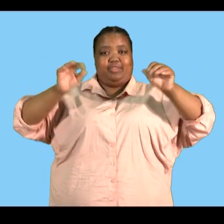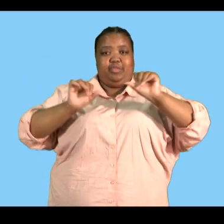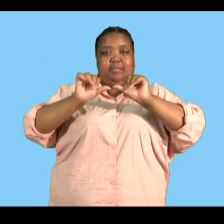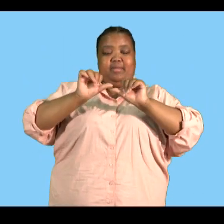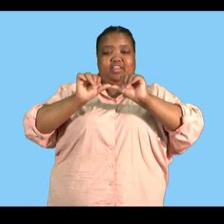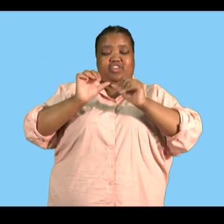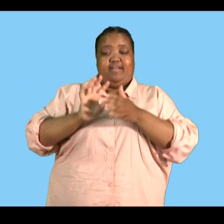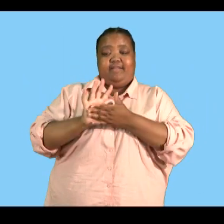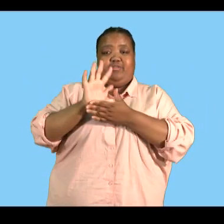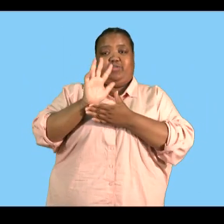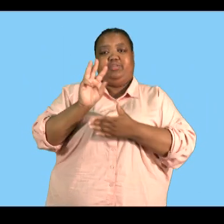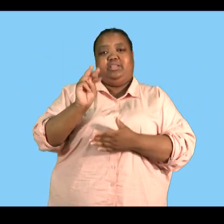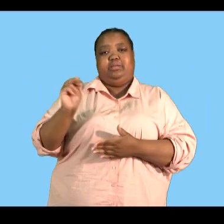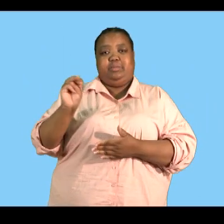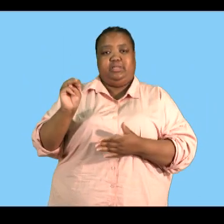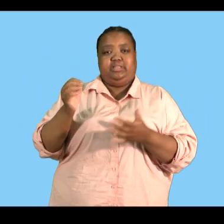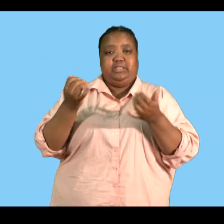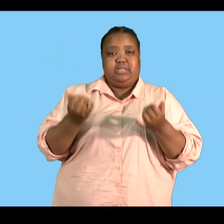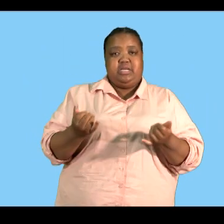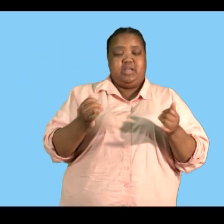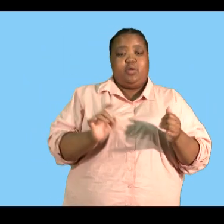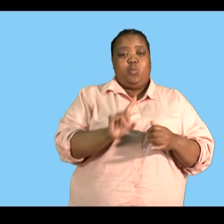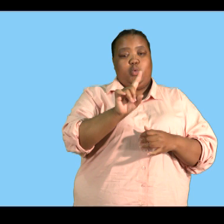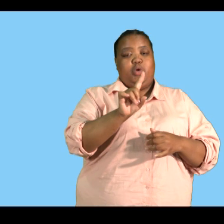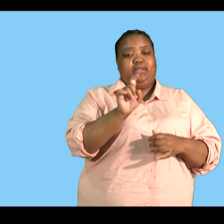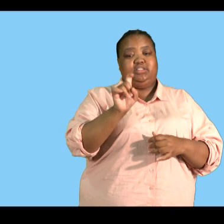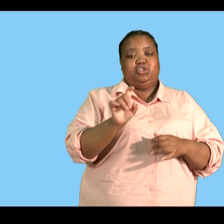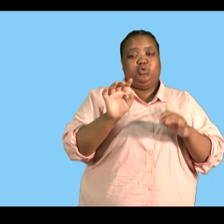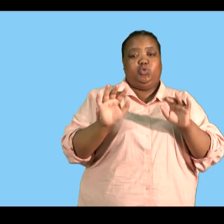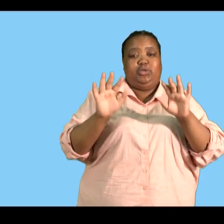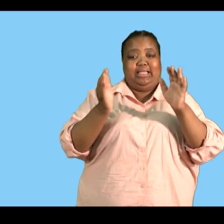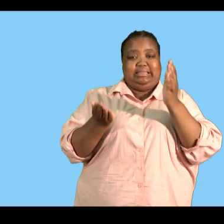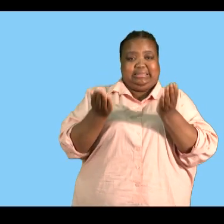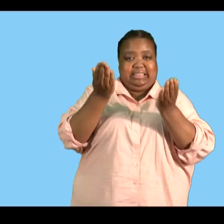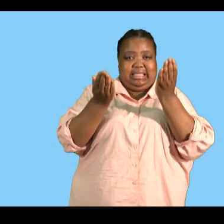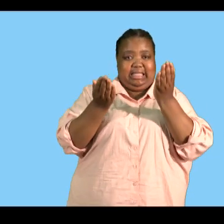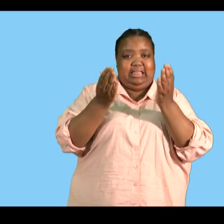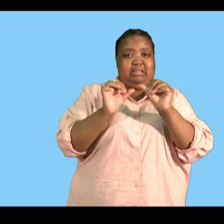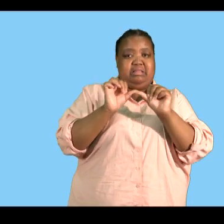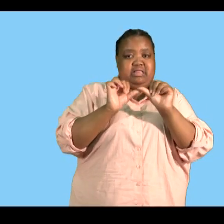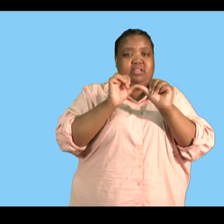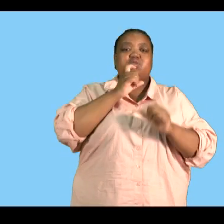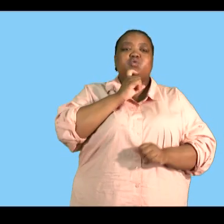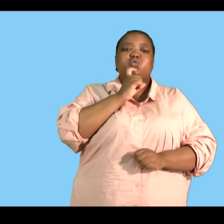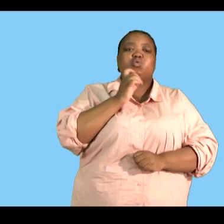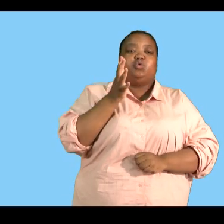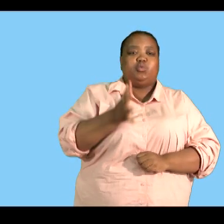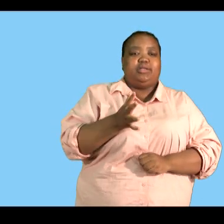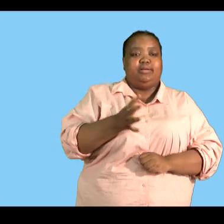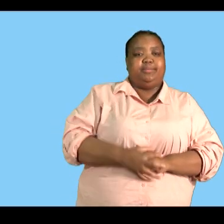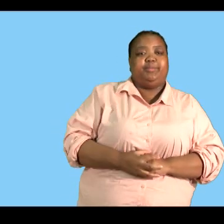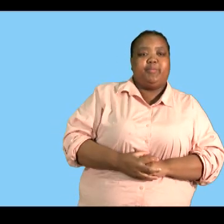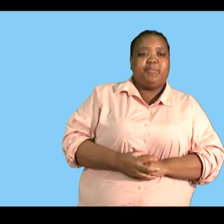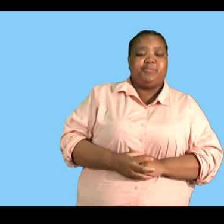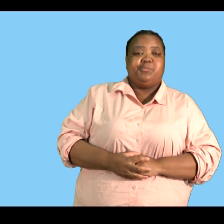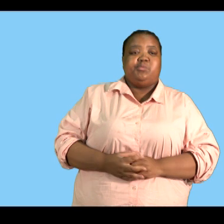are to use this given scale to calculate the length of the hole. So the scale given to